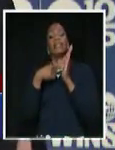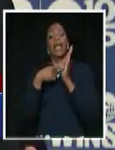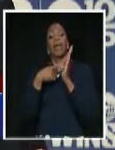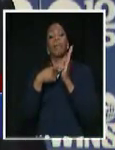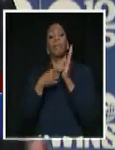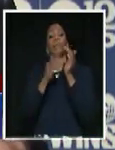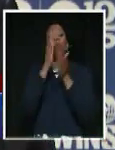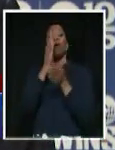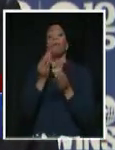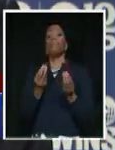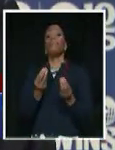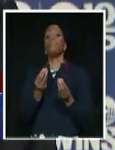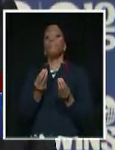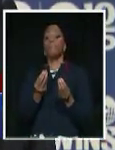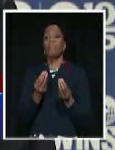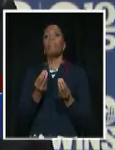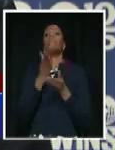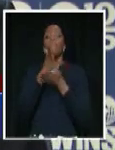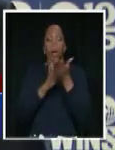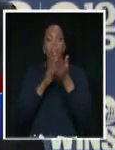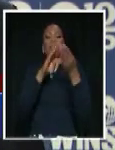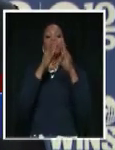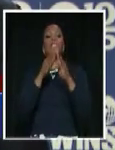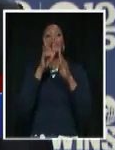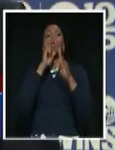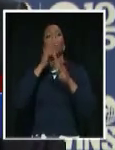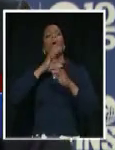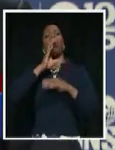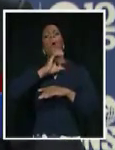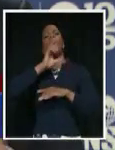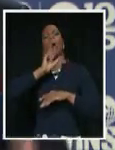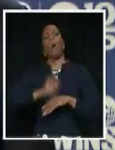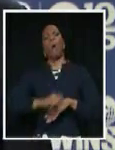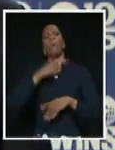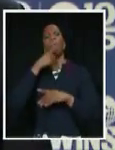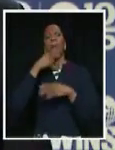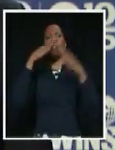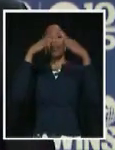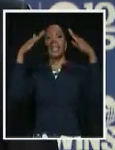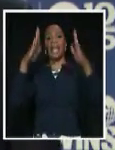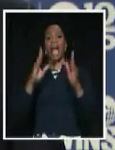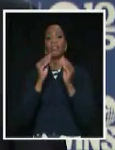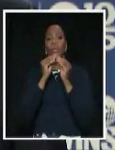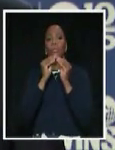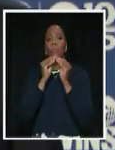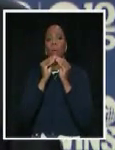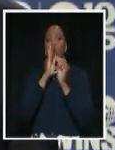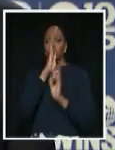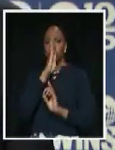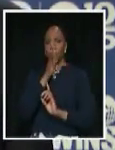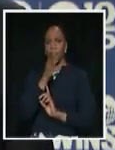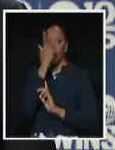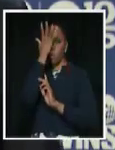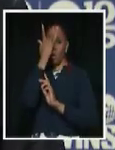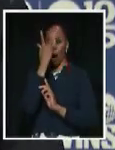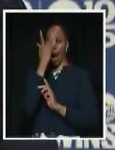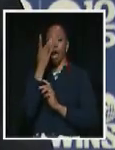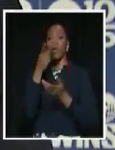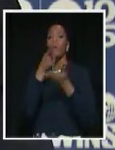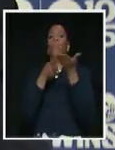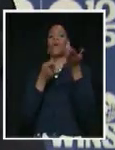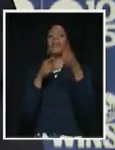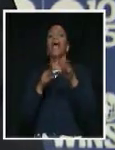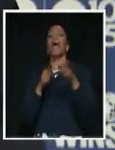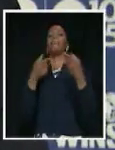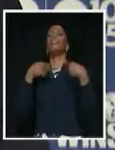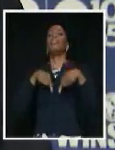that were affected, very old public housing that's now under even more duress because of what happened during Sandy. We had a lot of